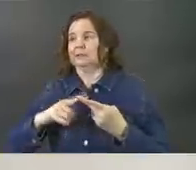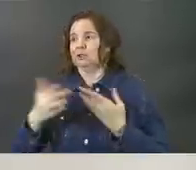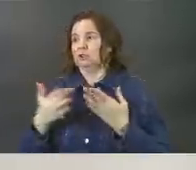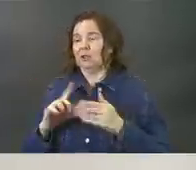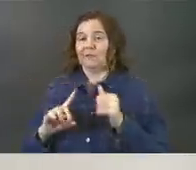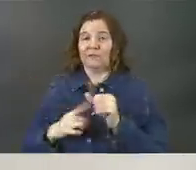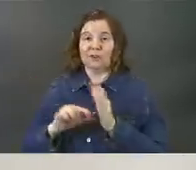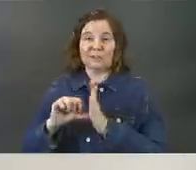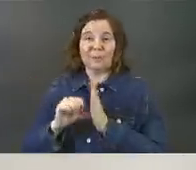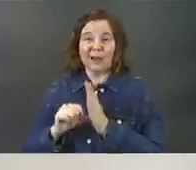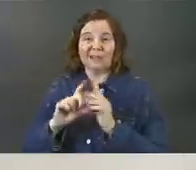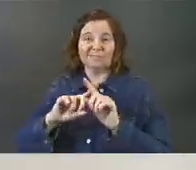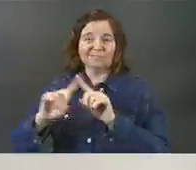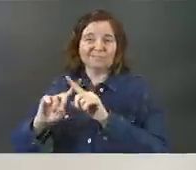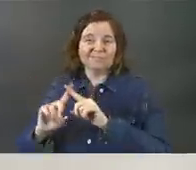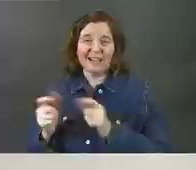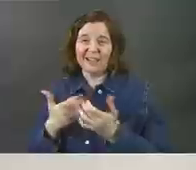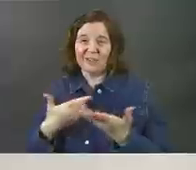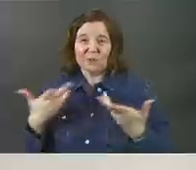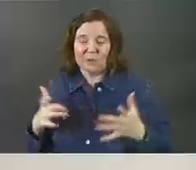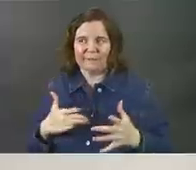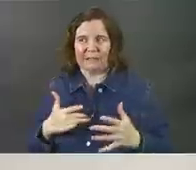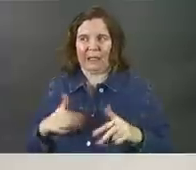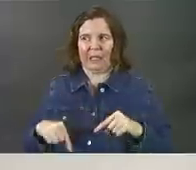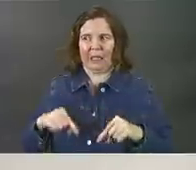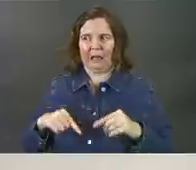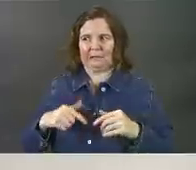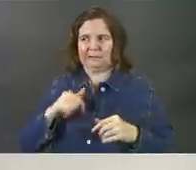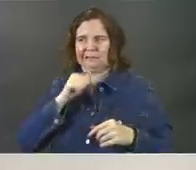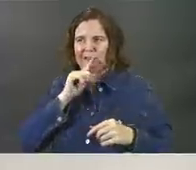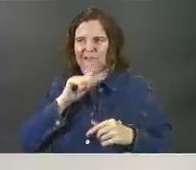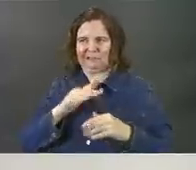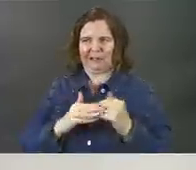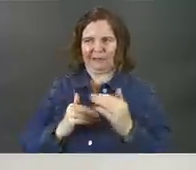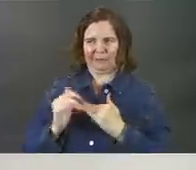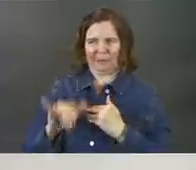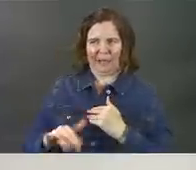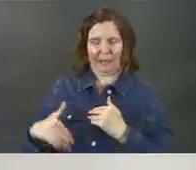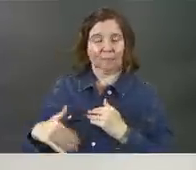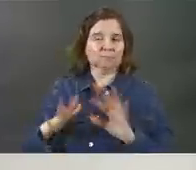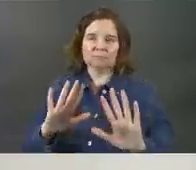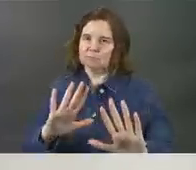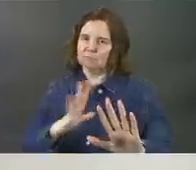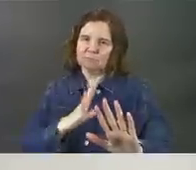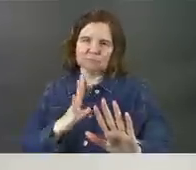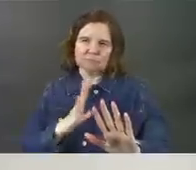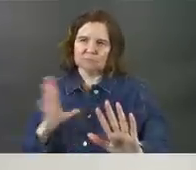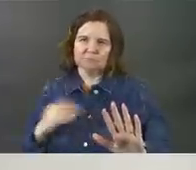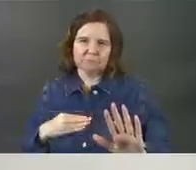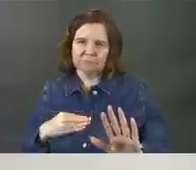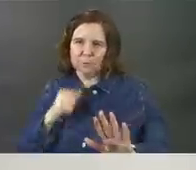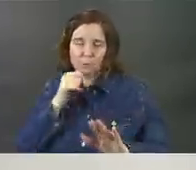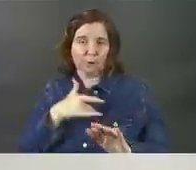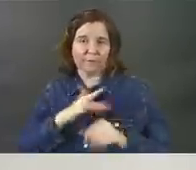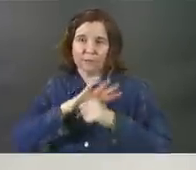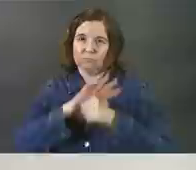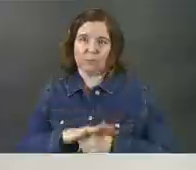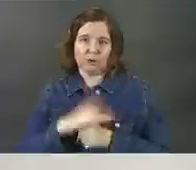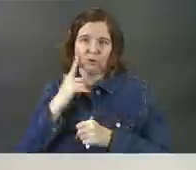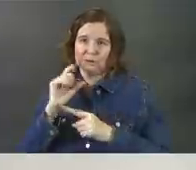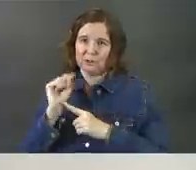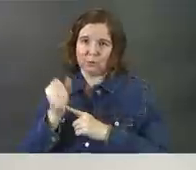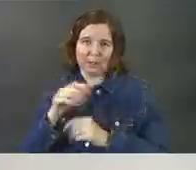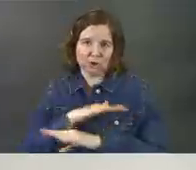serving in First Impressions, for you doing anything that you don't feel comfortable to do. We do not want anybody to feel pressured during